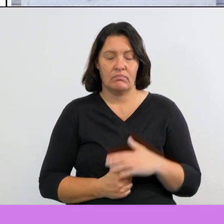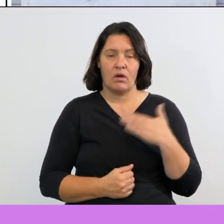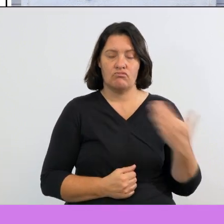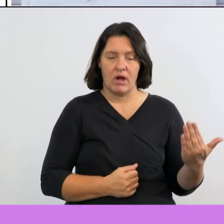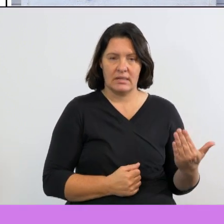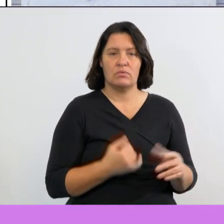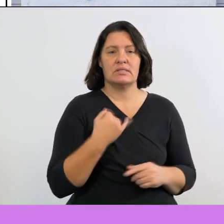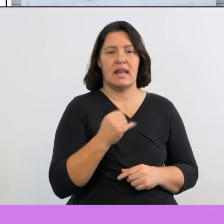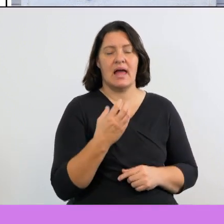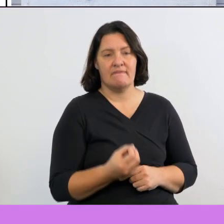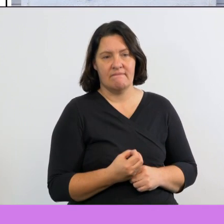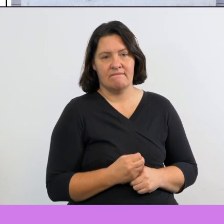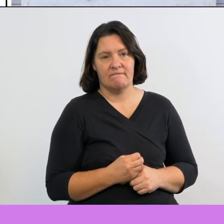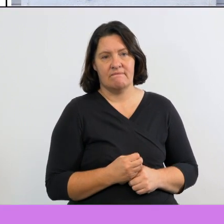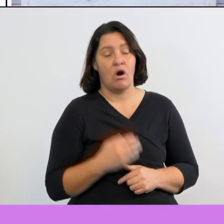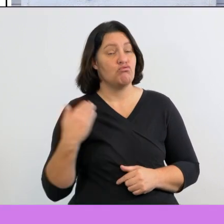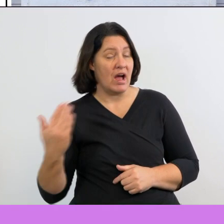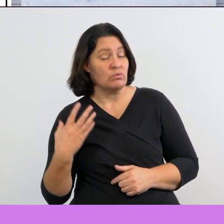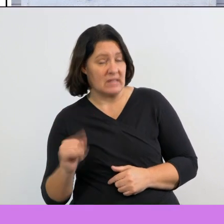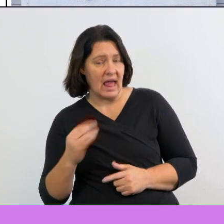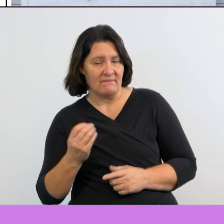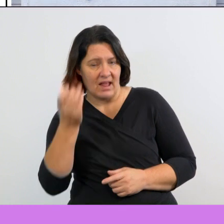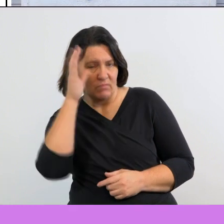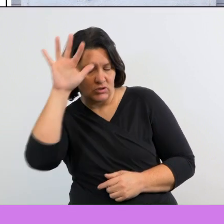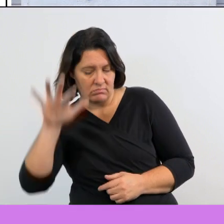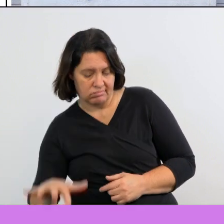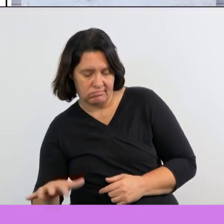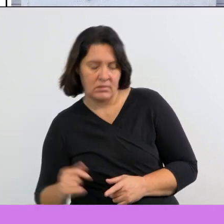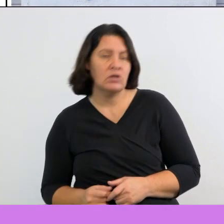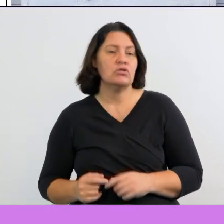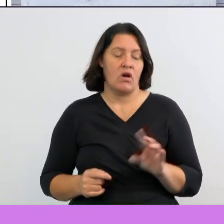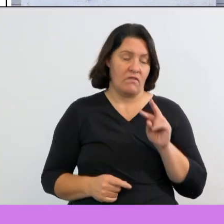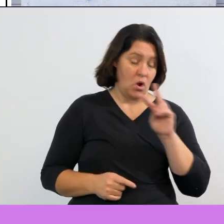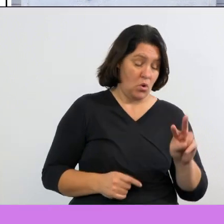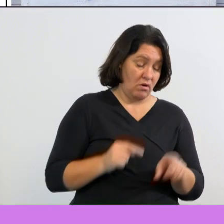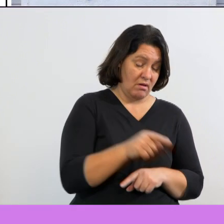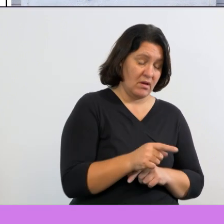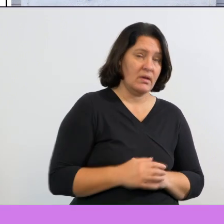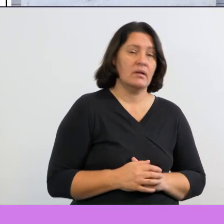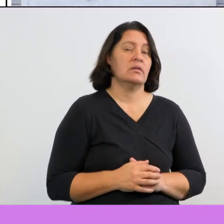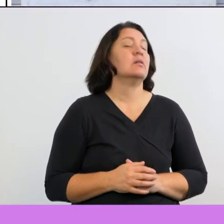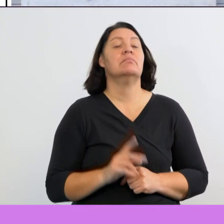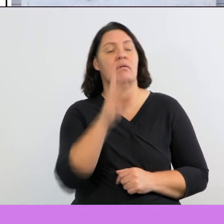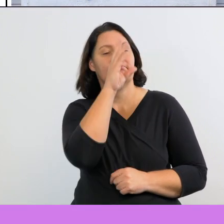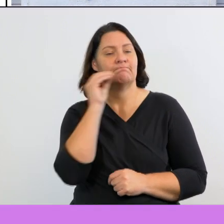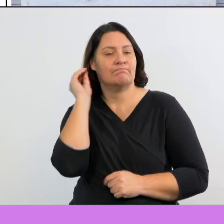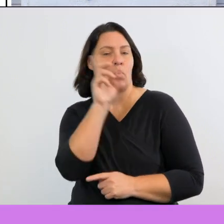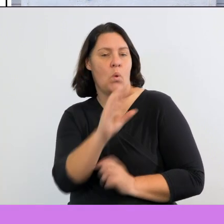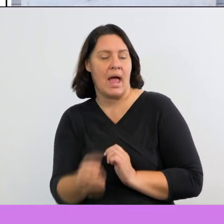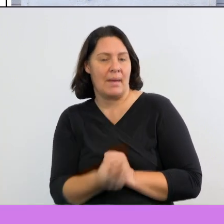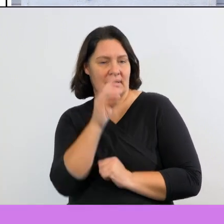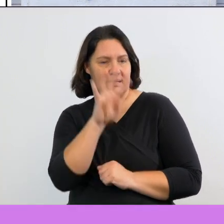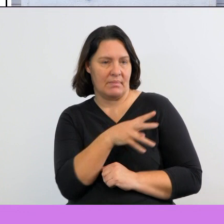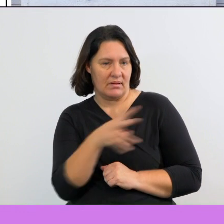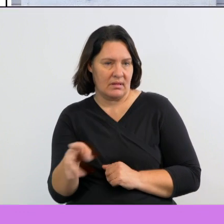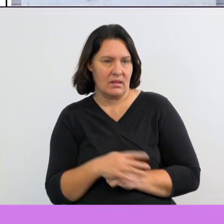our right-hand side, we still have all the information given to us. So now, if you look at it, and please note at what's happening